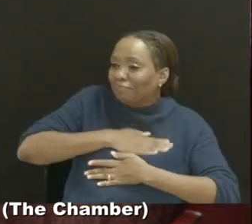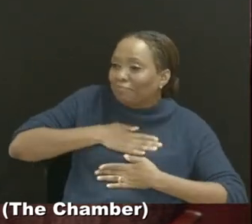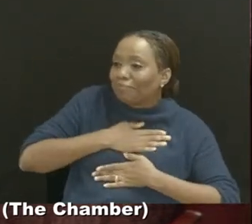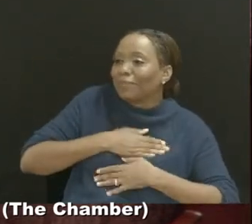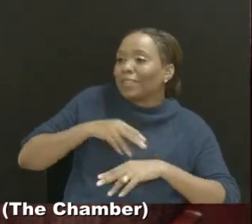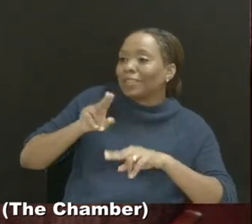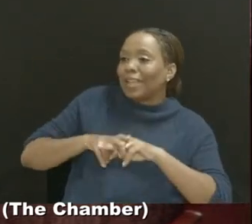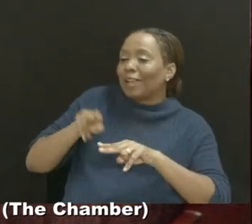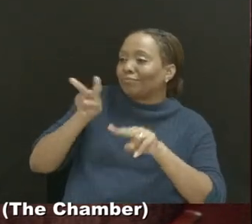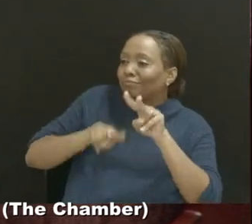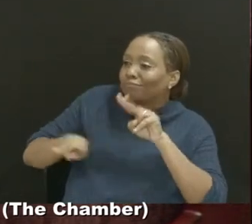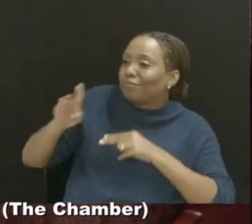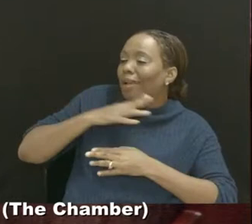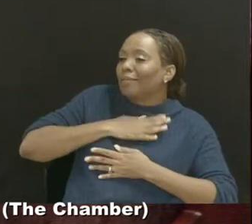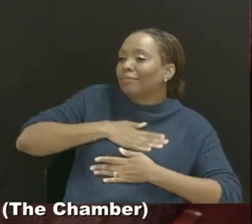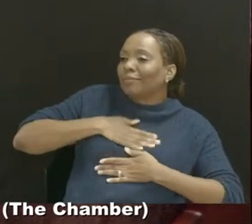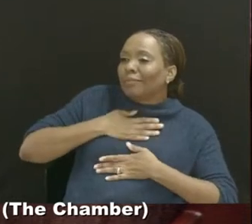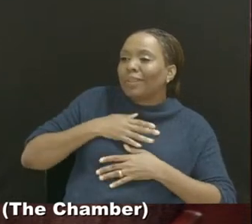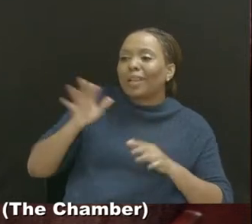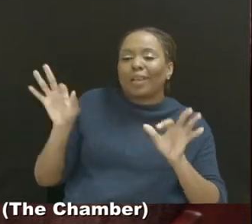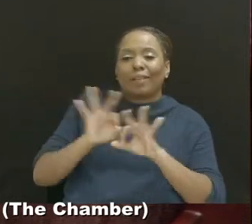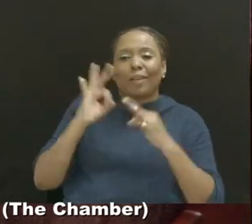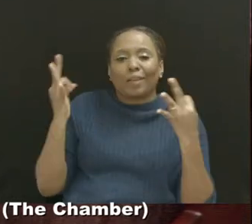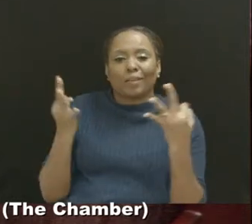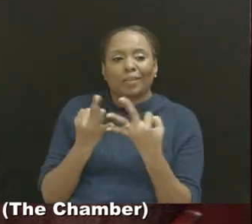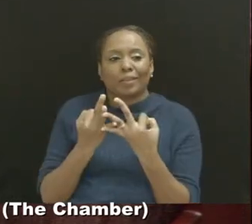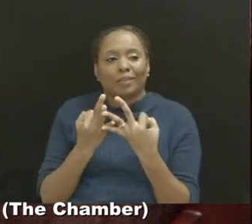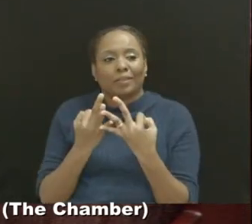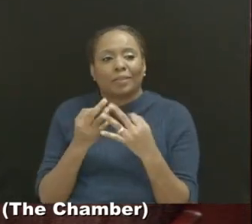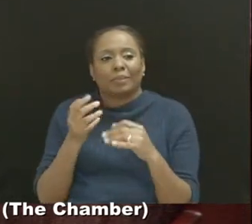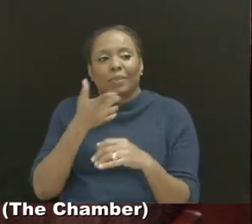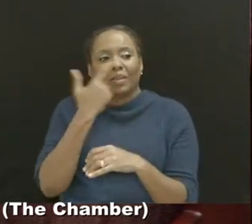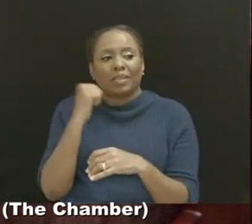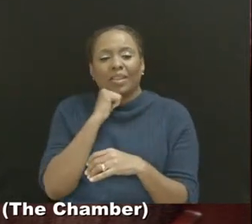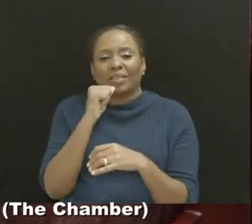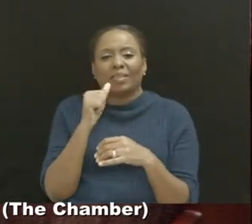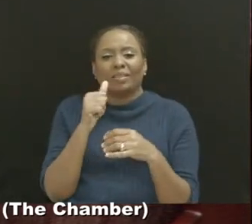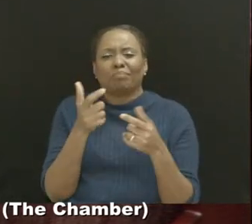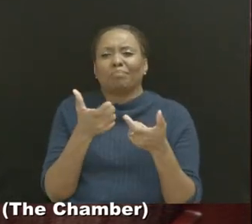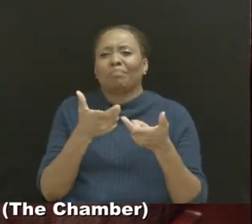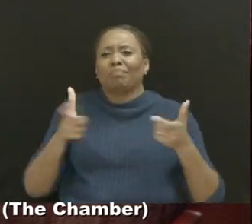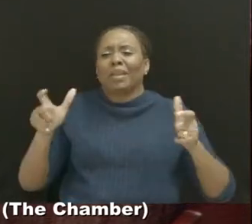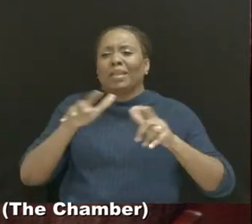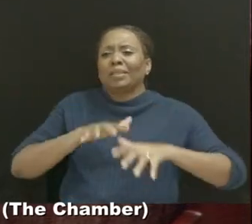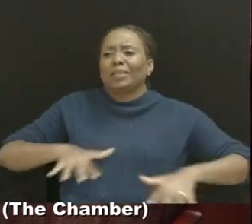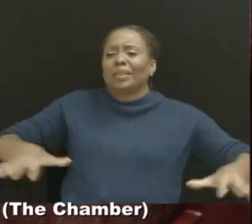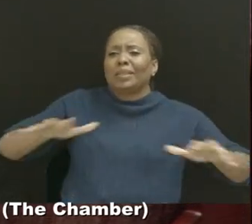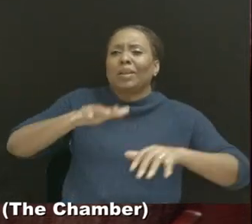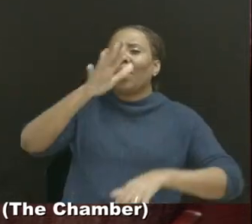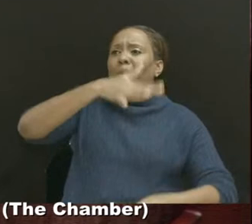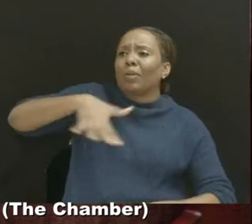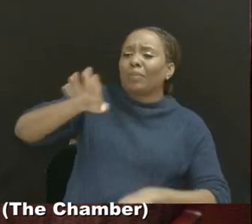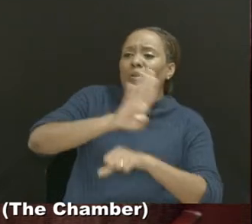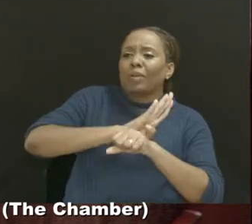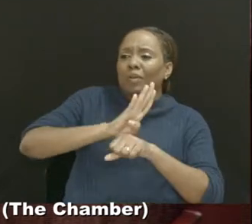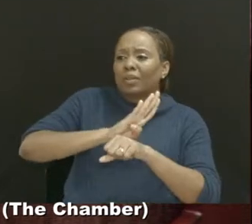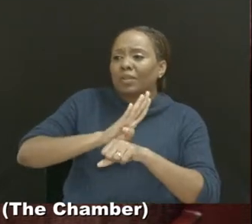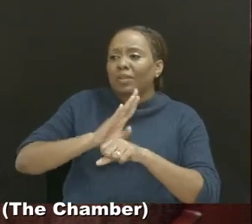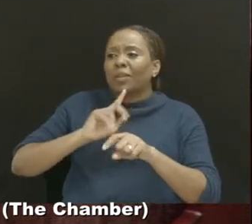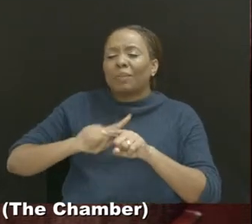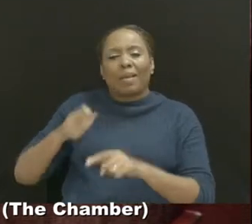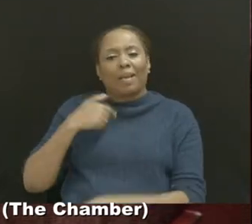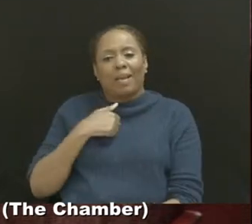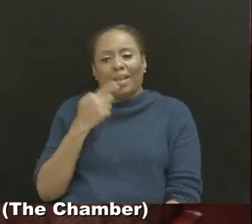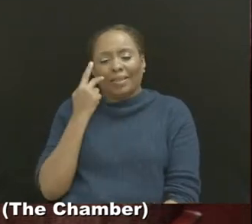other things that we know families can do because of the limited spaces across the islands for recreation. Of course, when they look